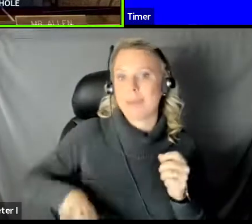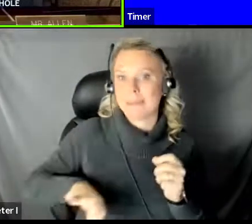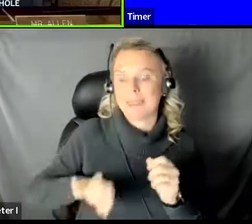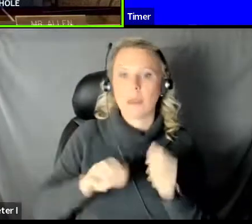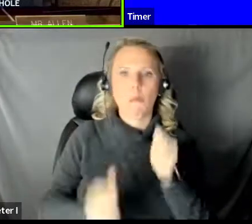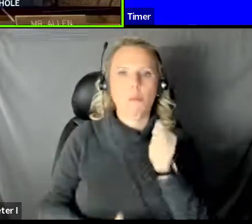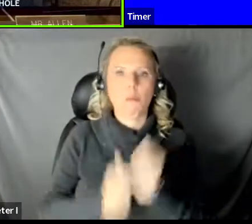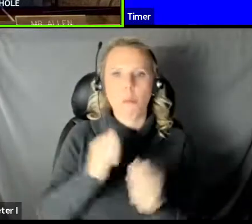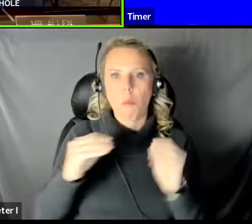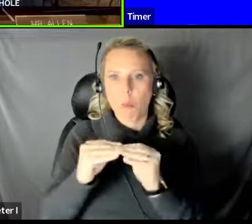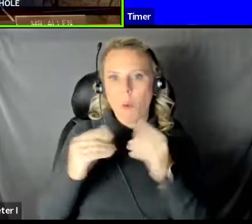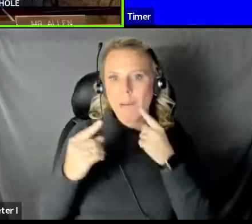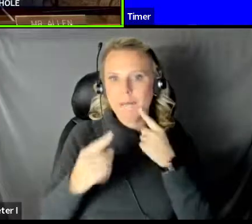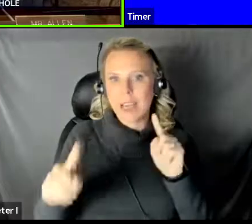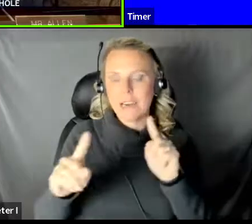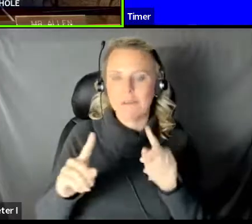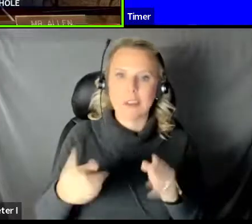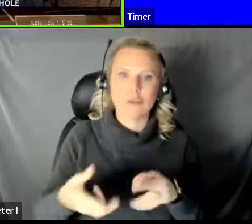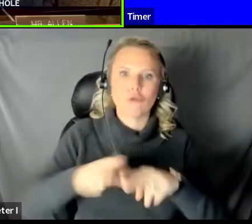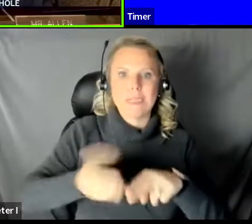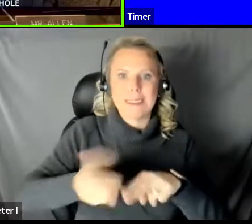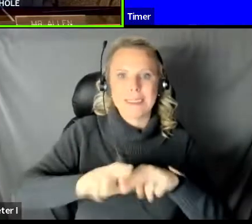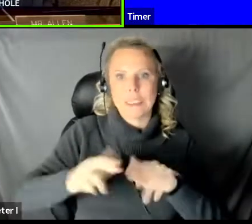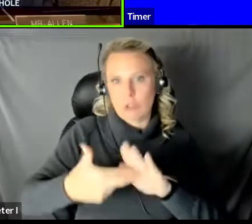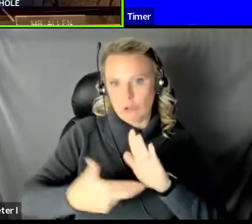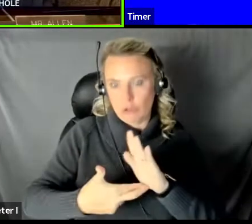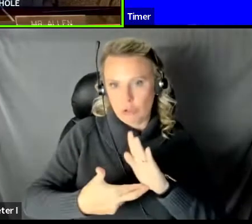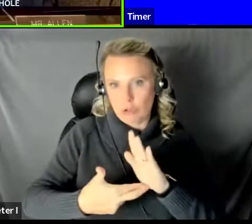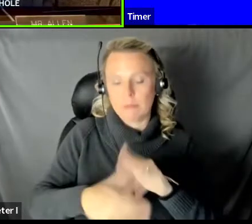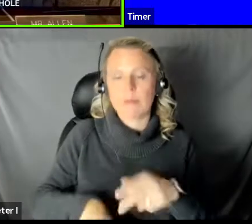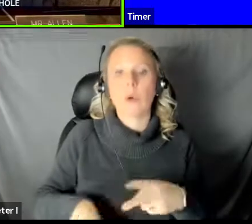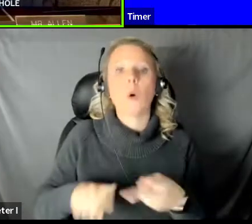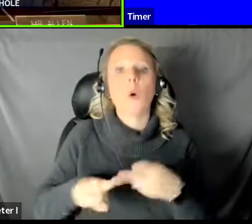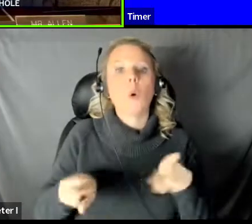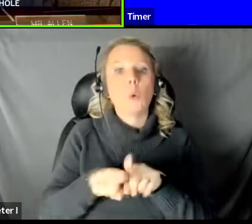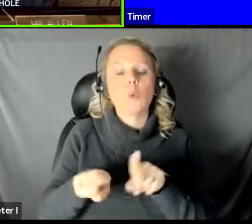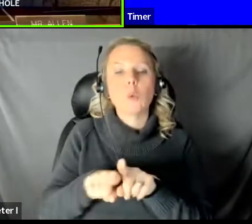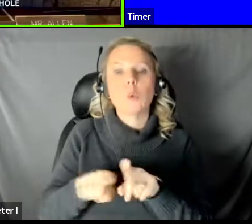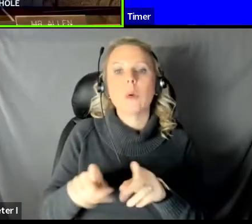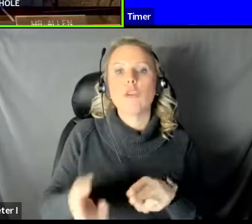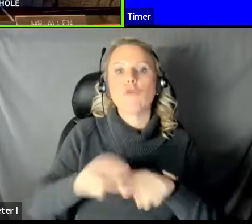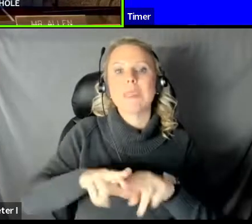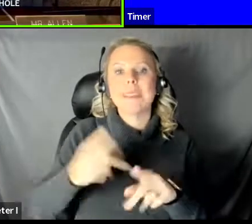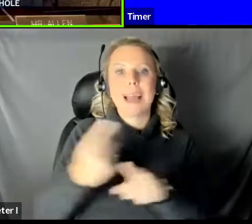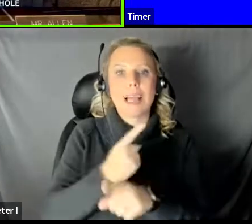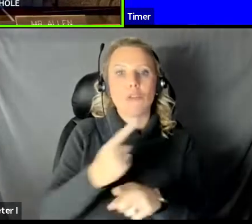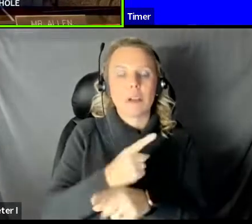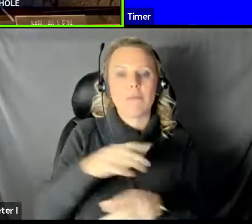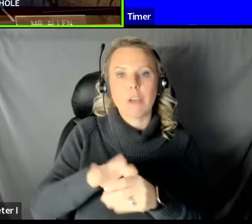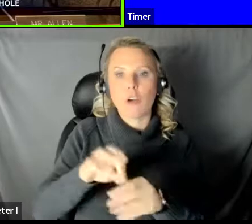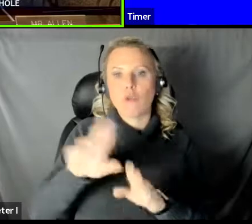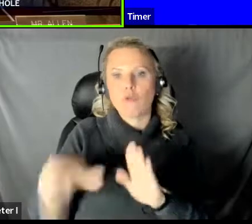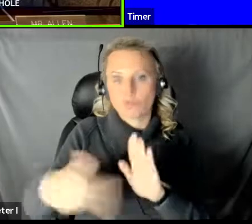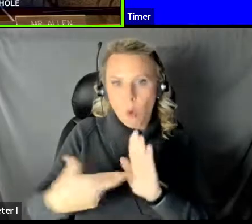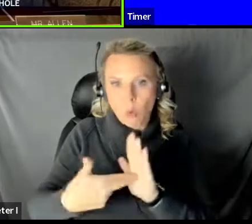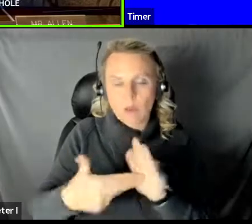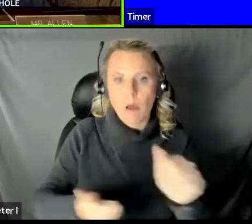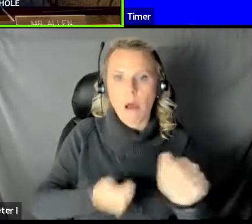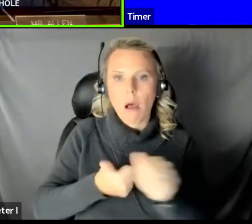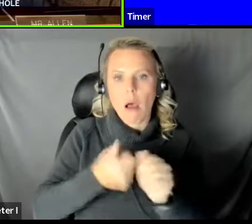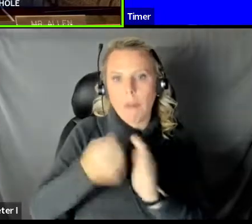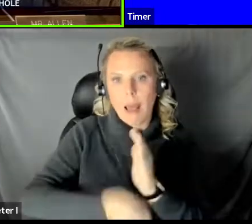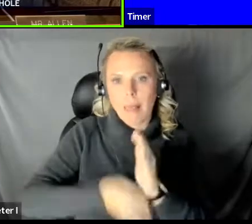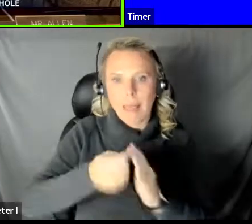more effective at increasing registration than front-end AVR. And second, back-end AVR increases the accuracy of the voter rolls by automatically updating registered